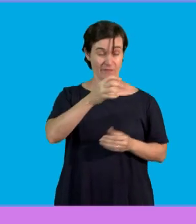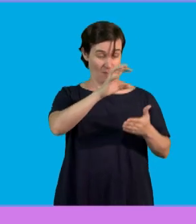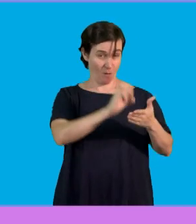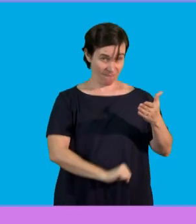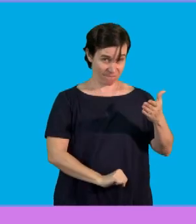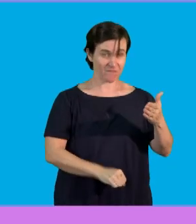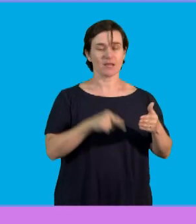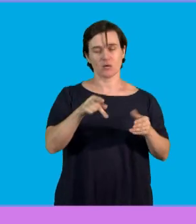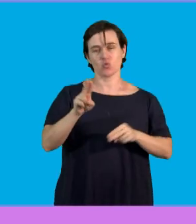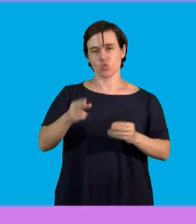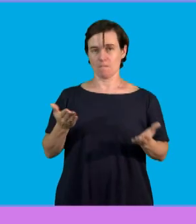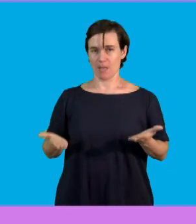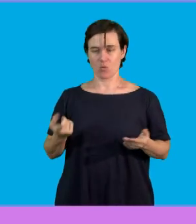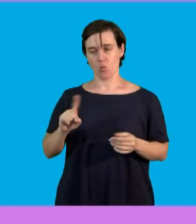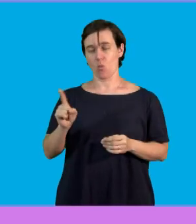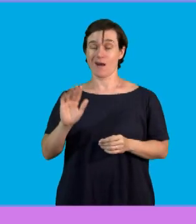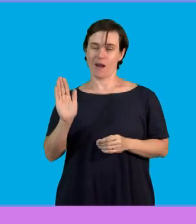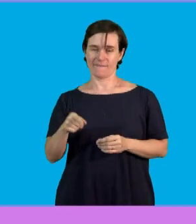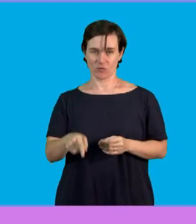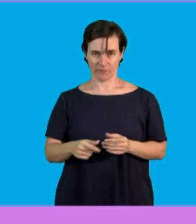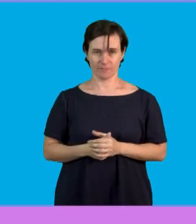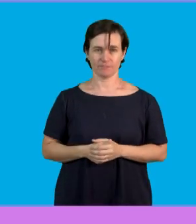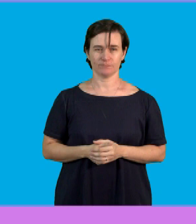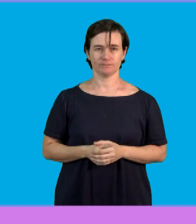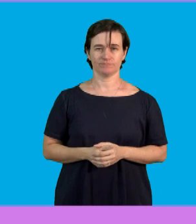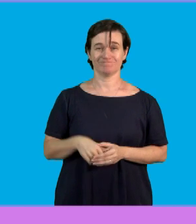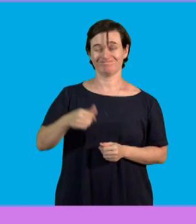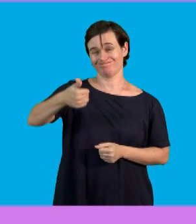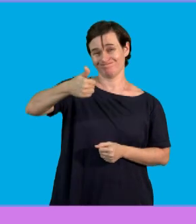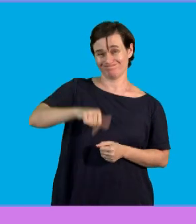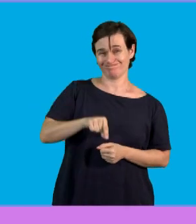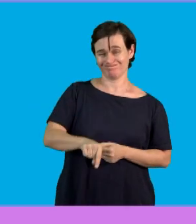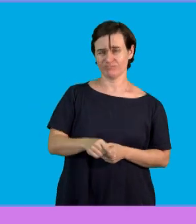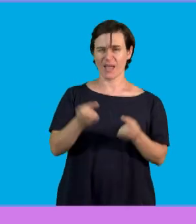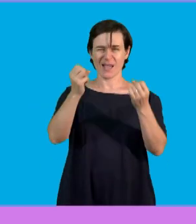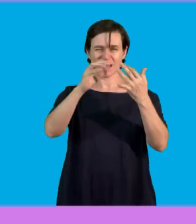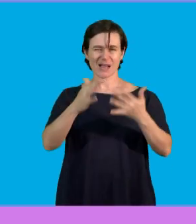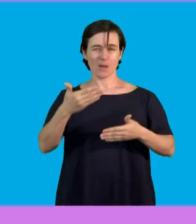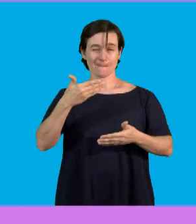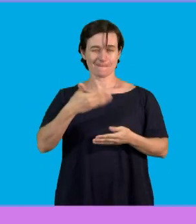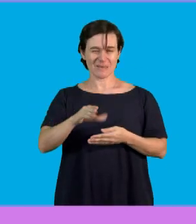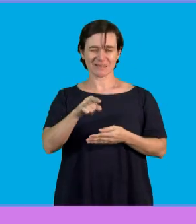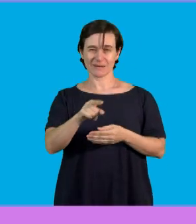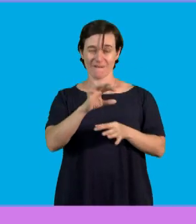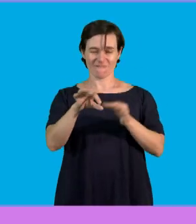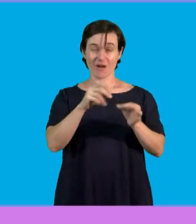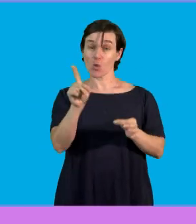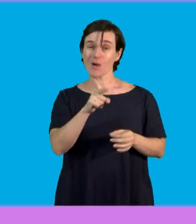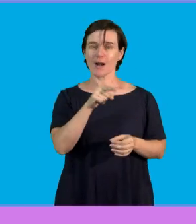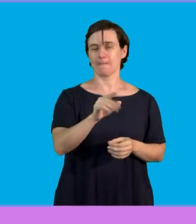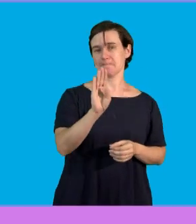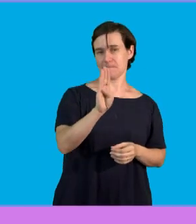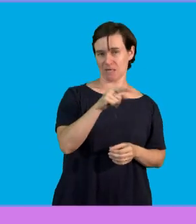1,250 has been debited. Then number D, calculate the missing value of B on